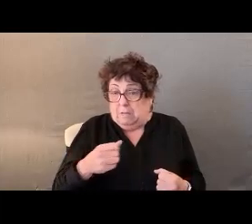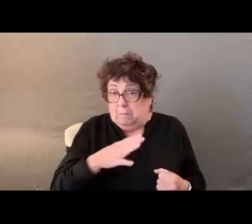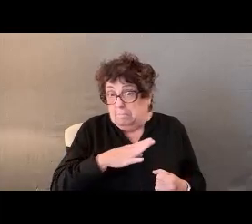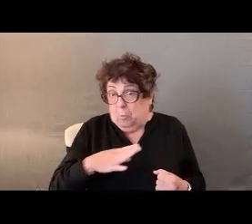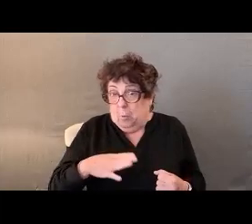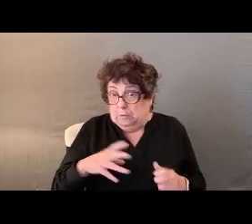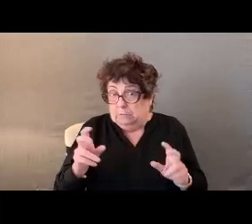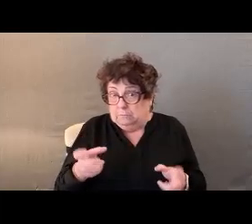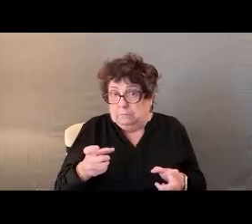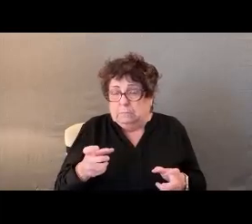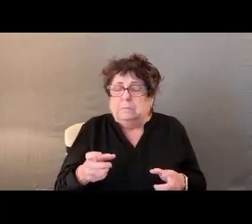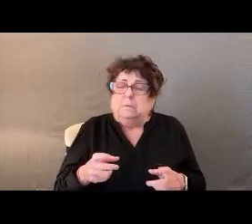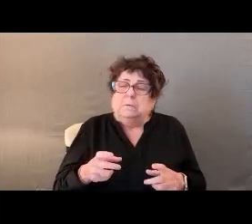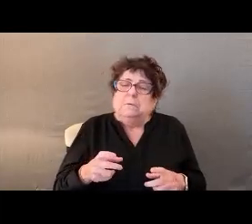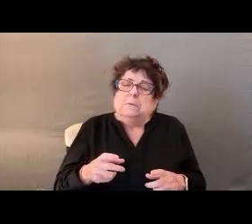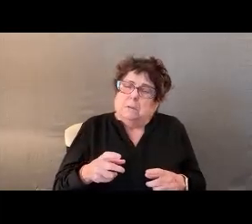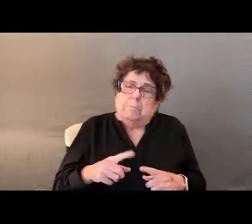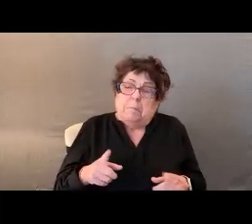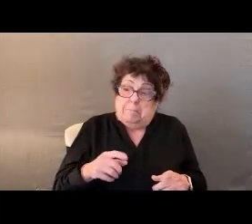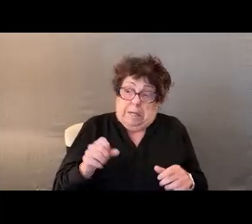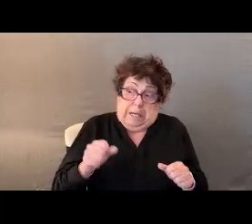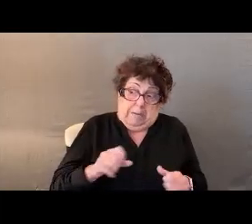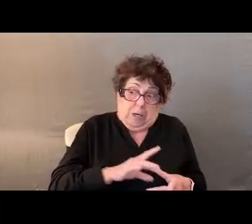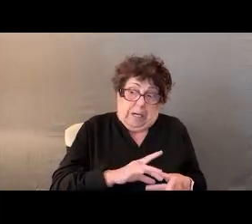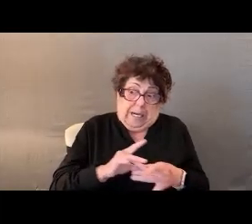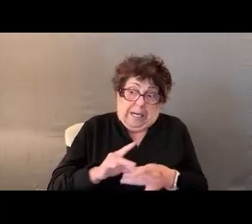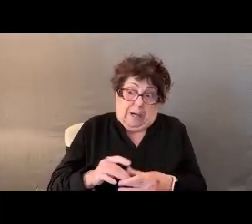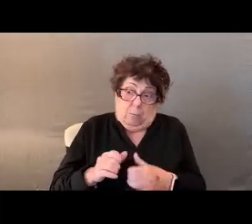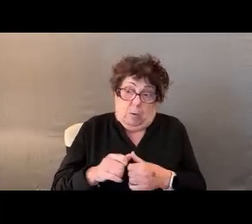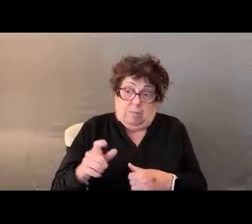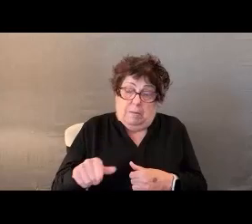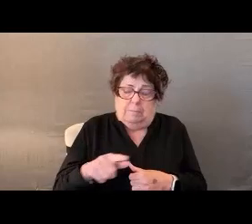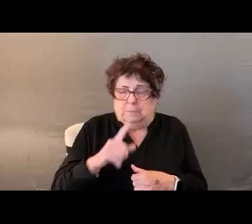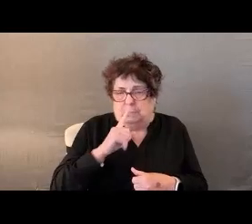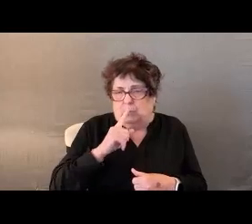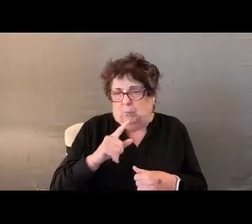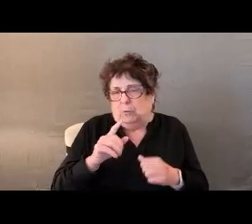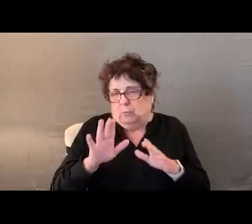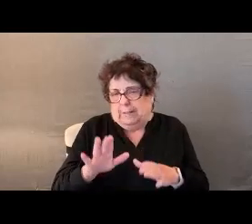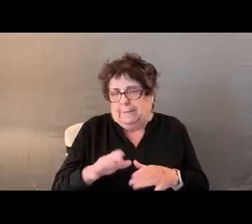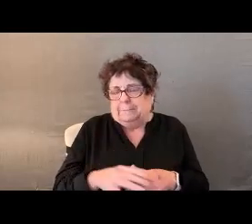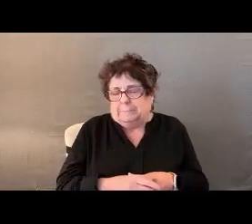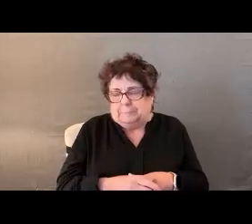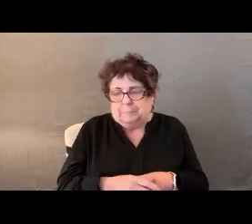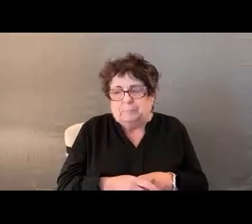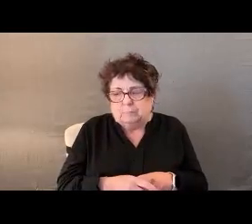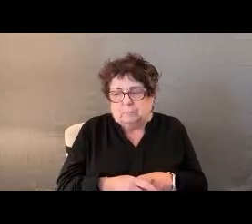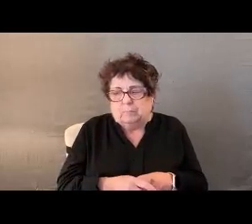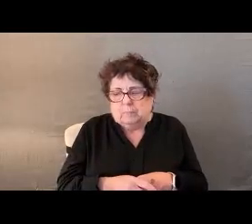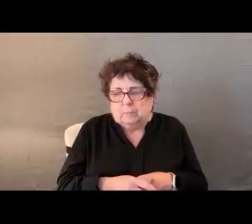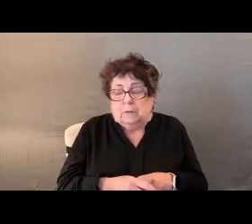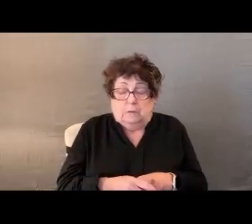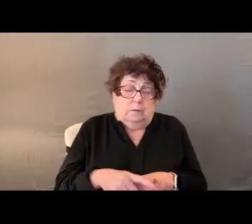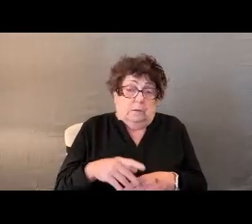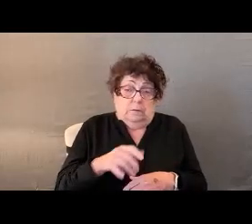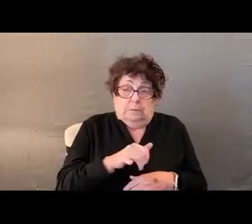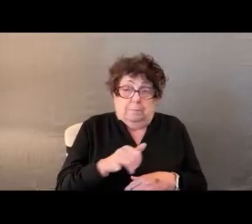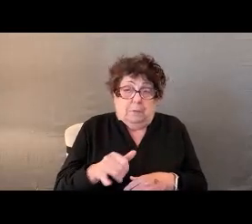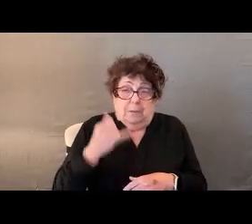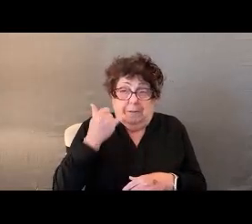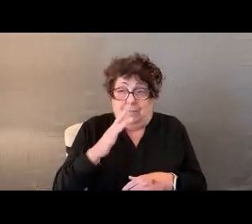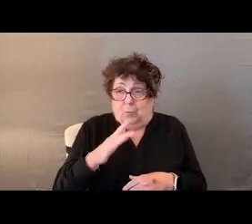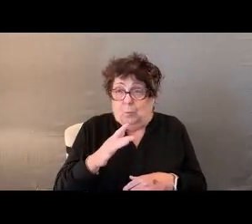Just being able to connect with them has been really wonderful. So similarly, if your organizations, if your